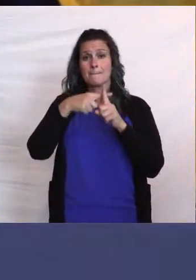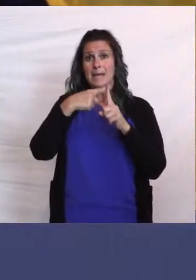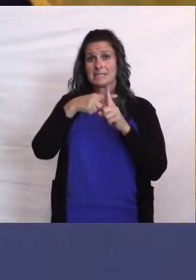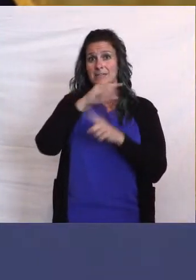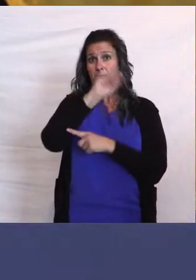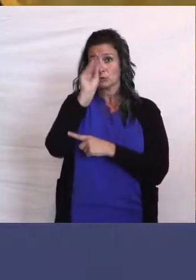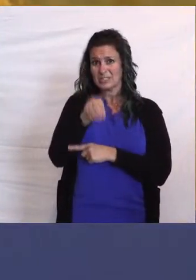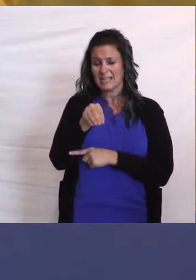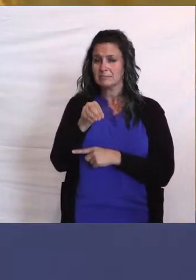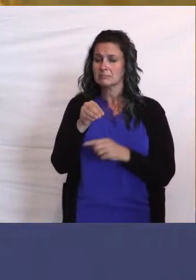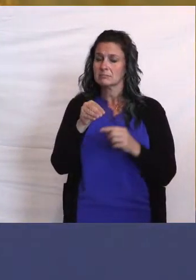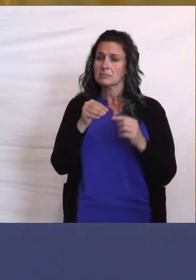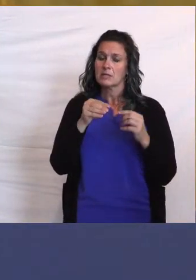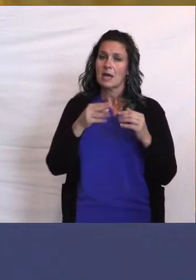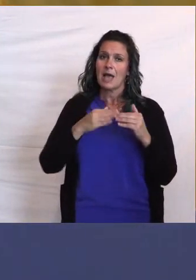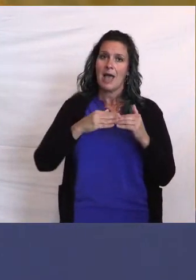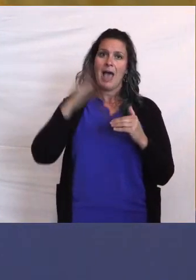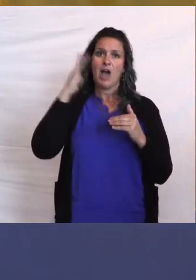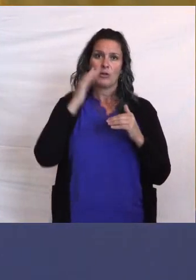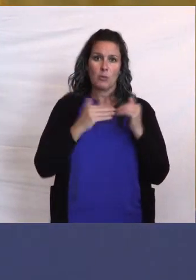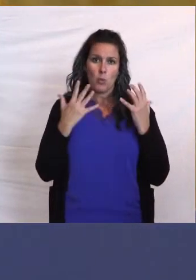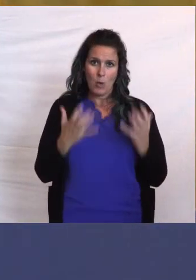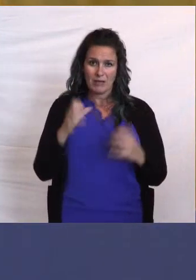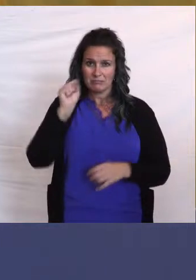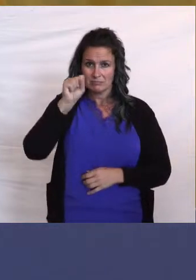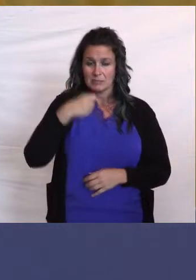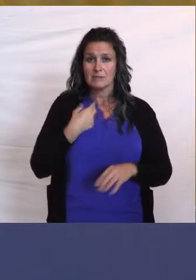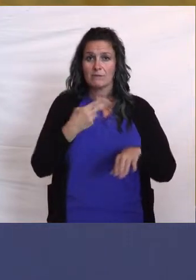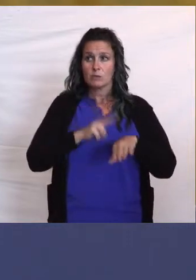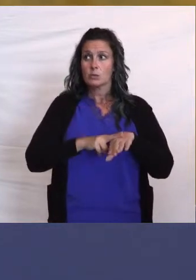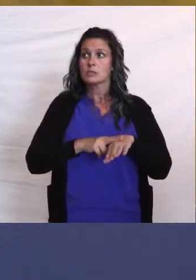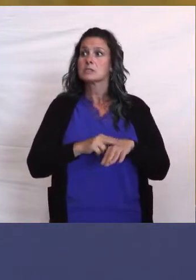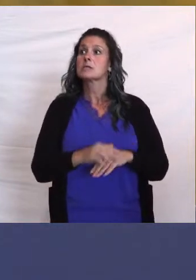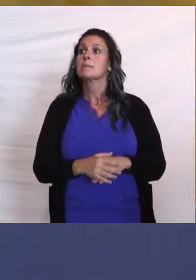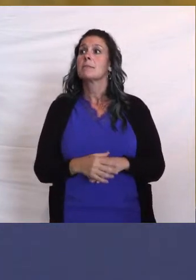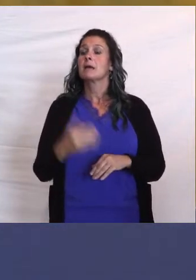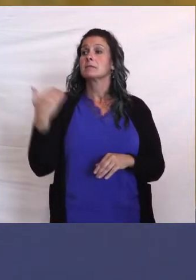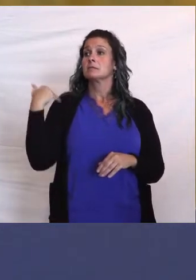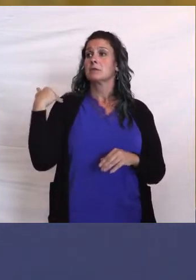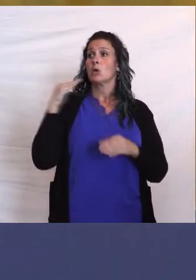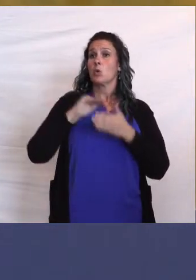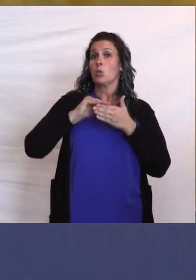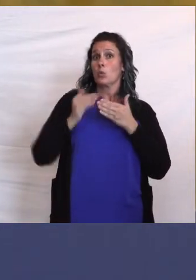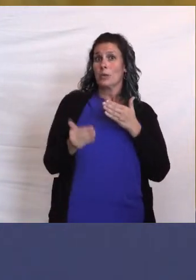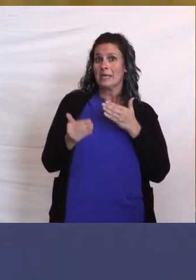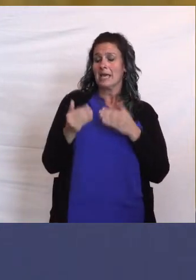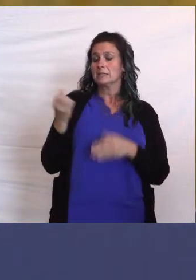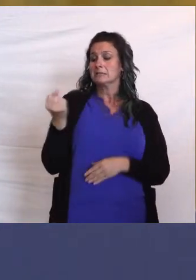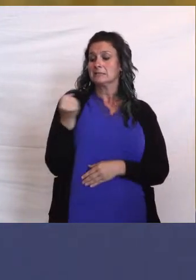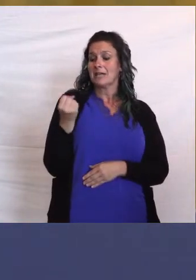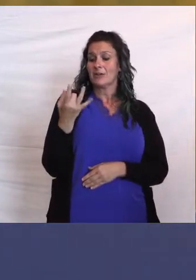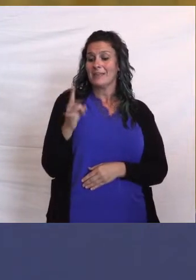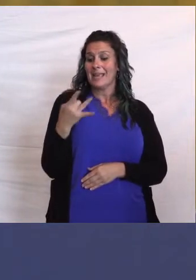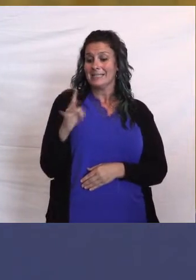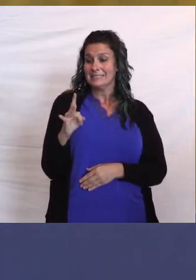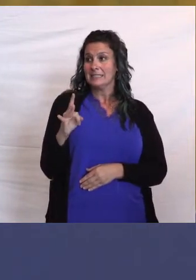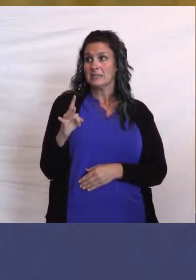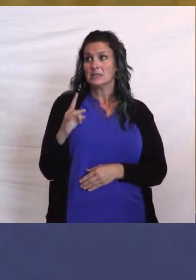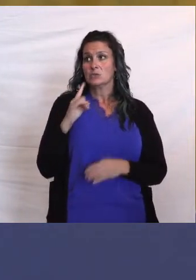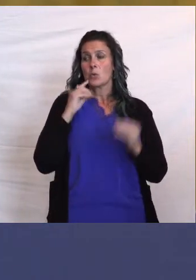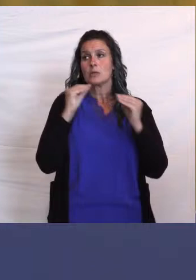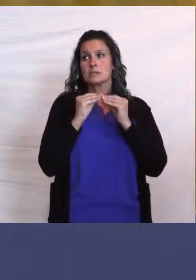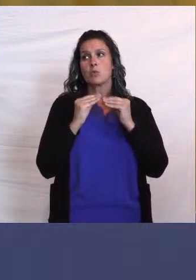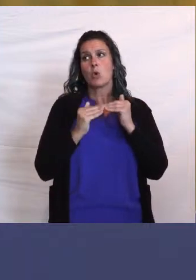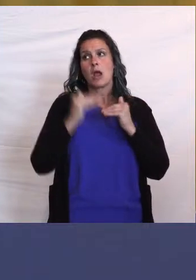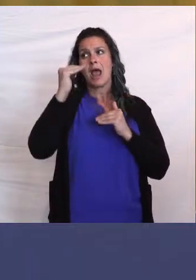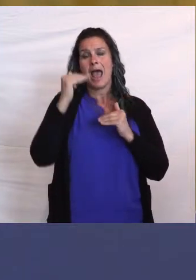is higher than we want it to be, but importantly, this is also a day where it's from a weekend, which was Saturday the 18th, so it's even higher than it's